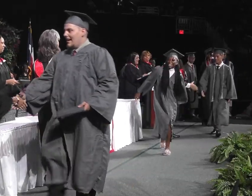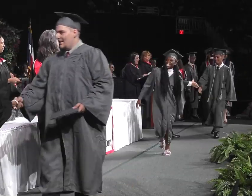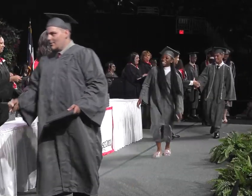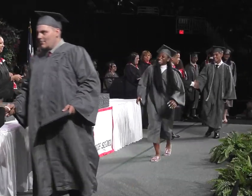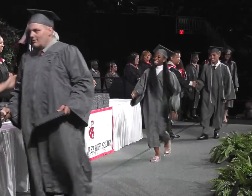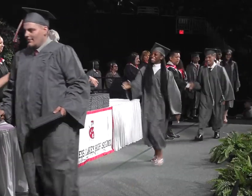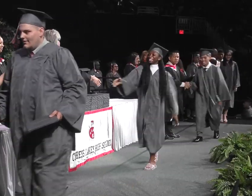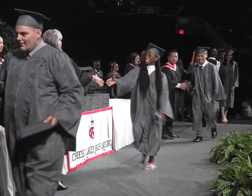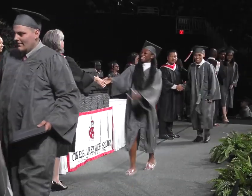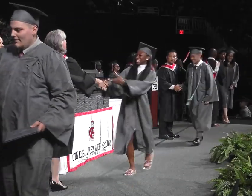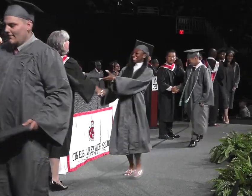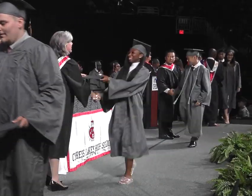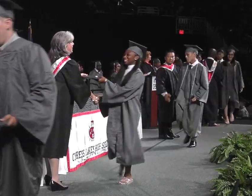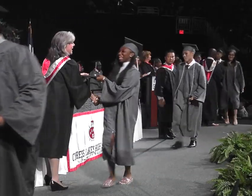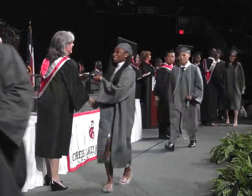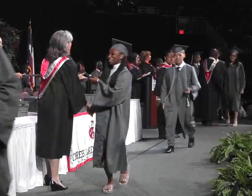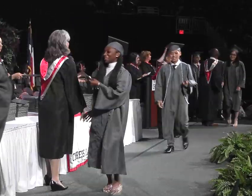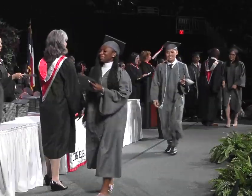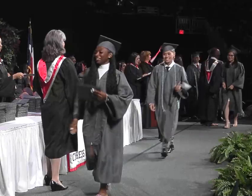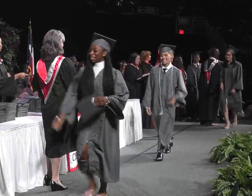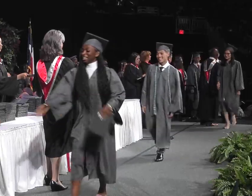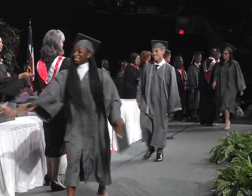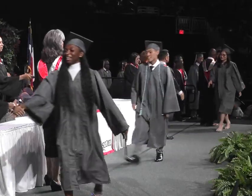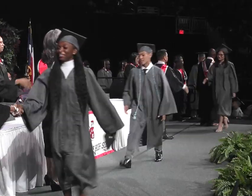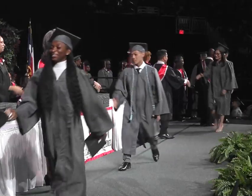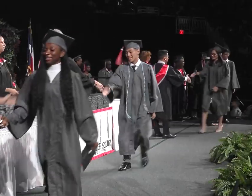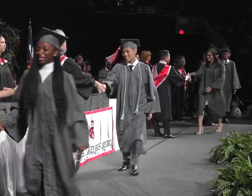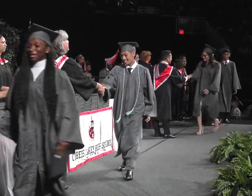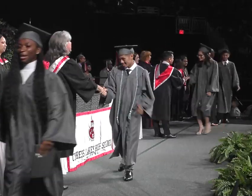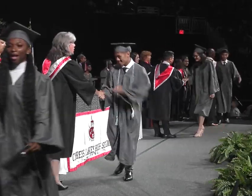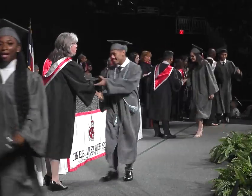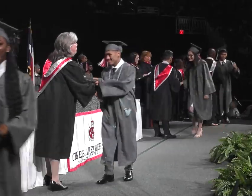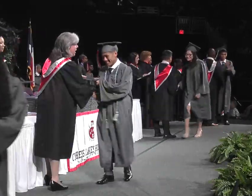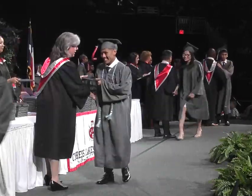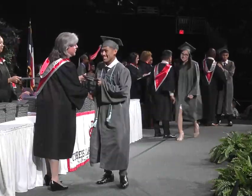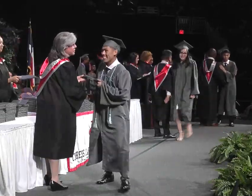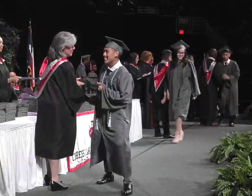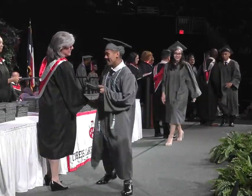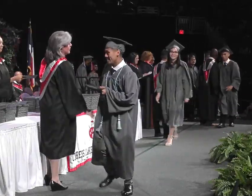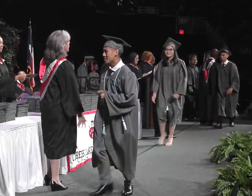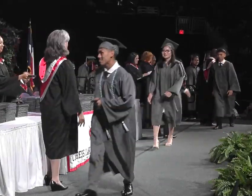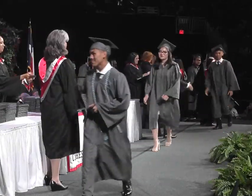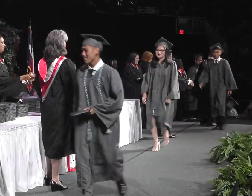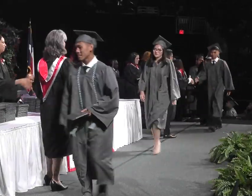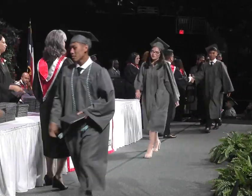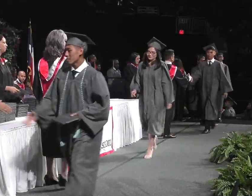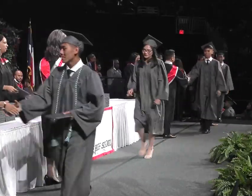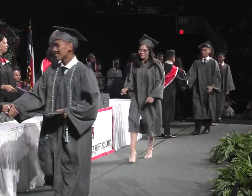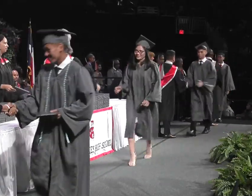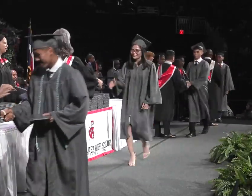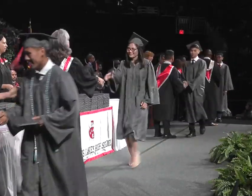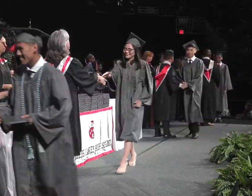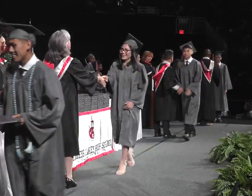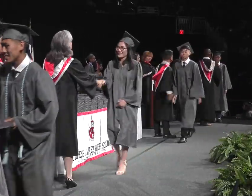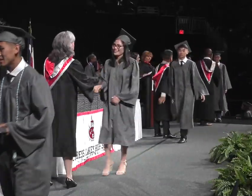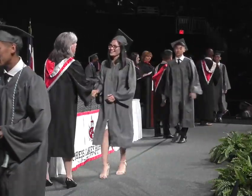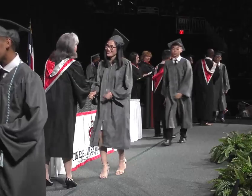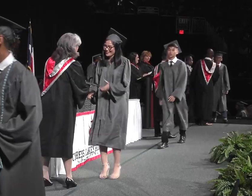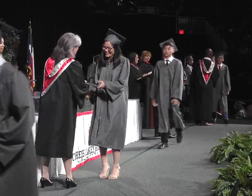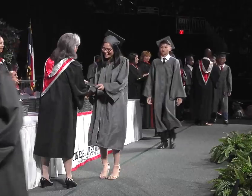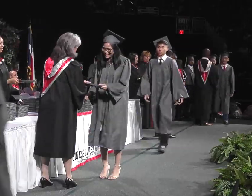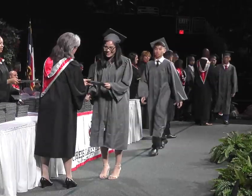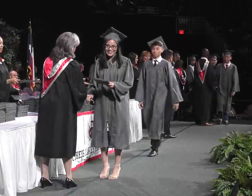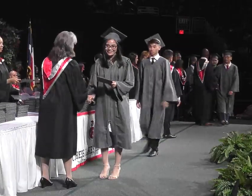An Ha Nguyen. Joshua Anthony Nguyen. Qua Dang